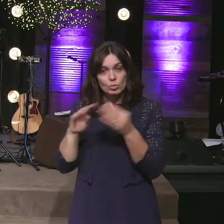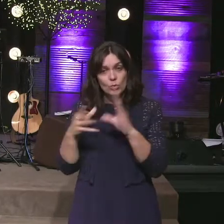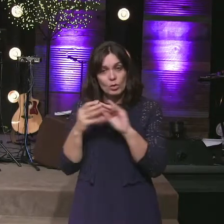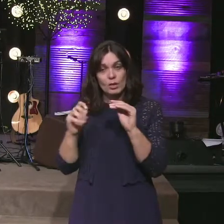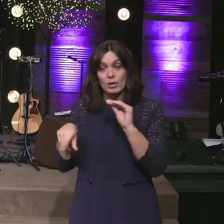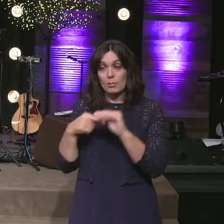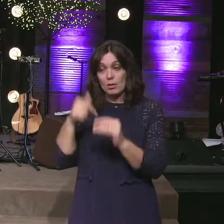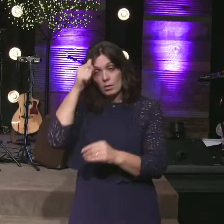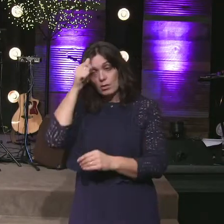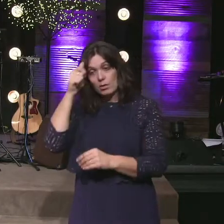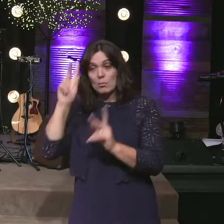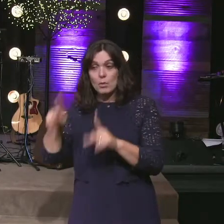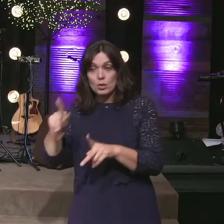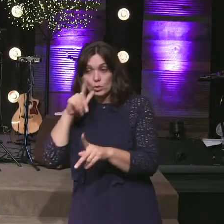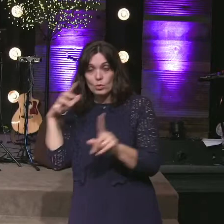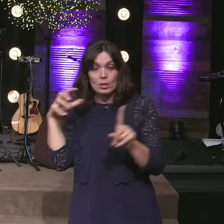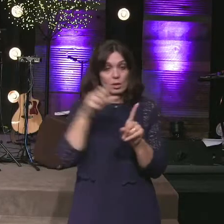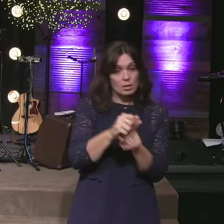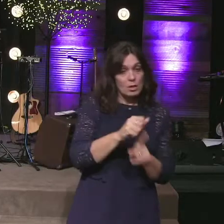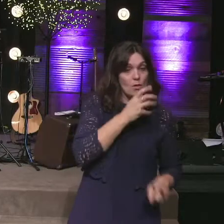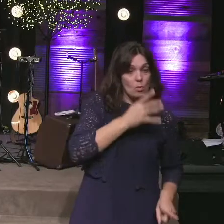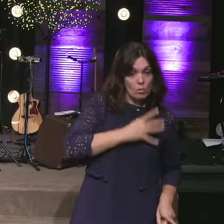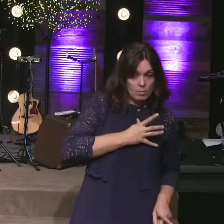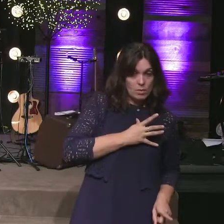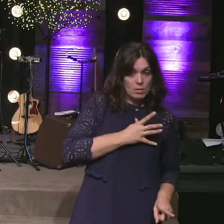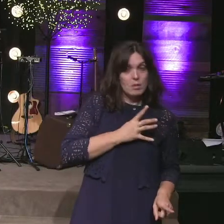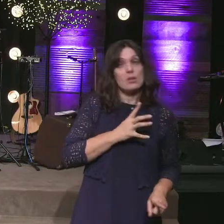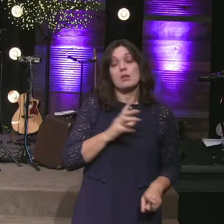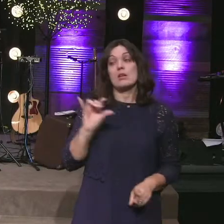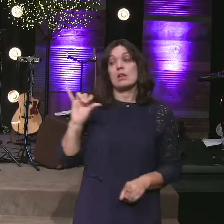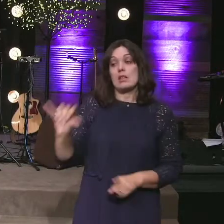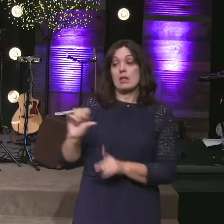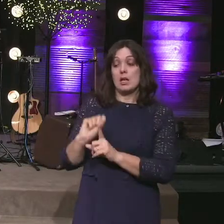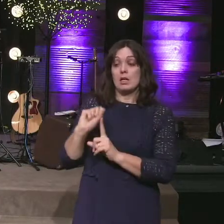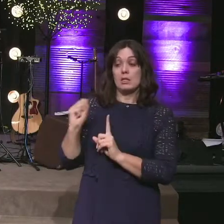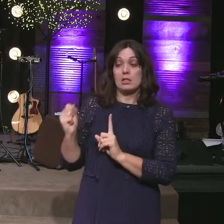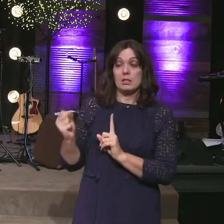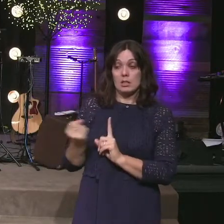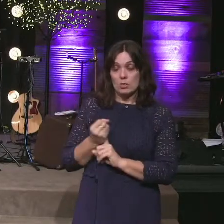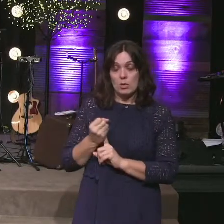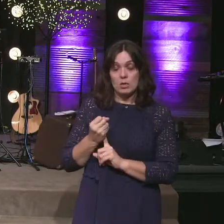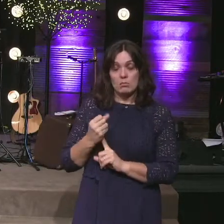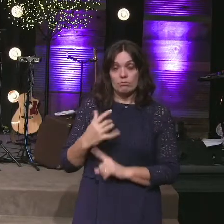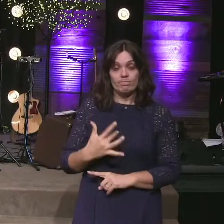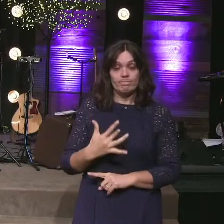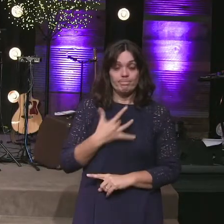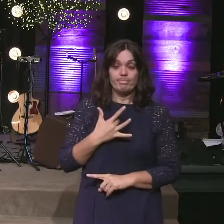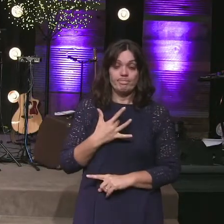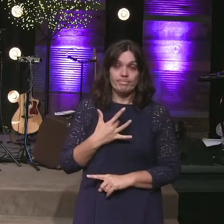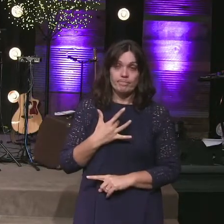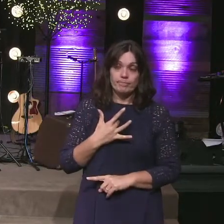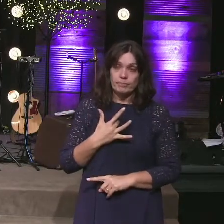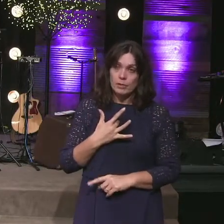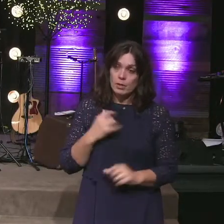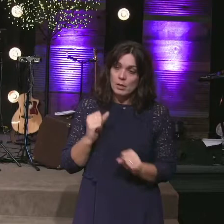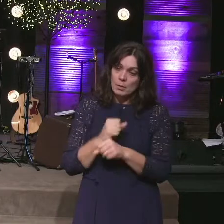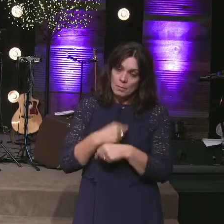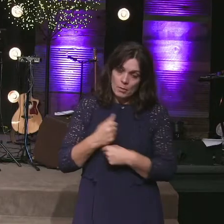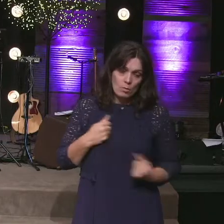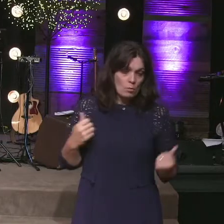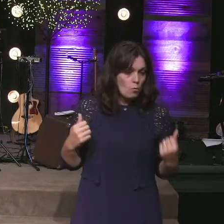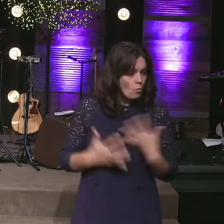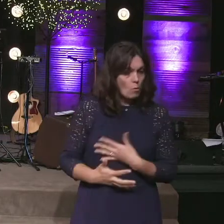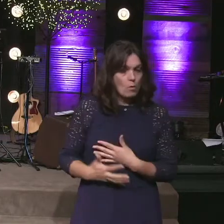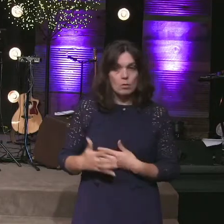woman. And that story was in me, and it haunted me, and it gave me nightmares,